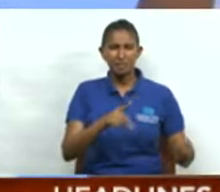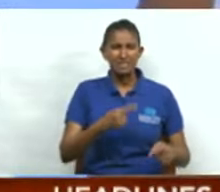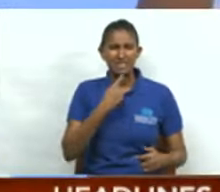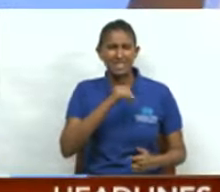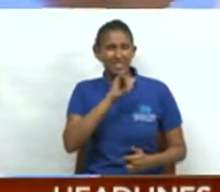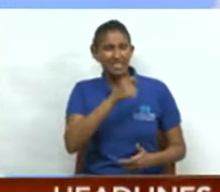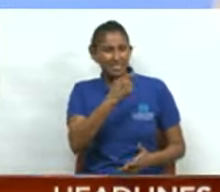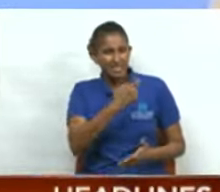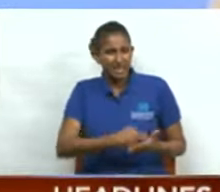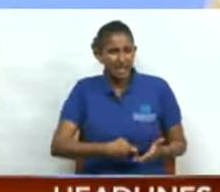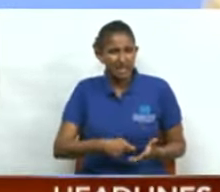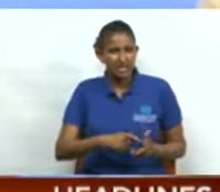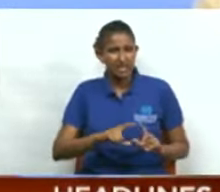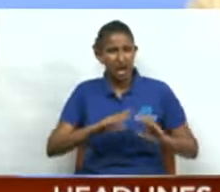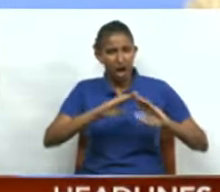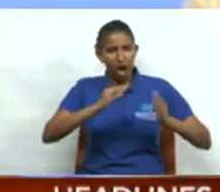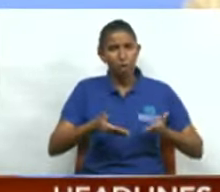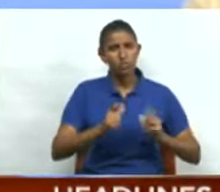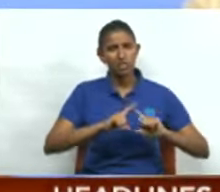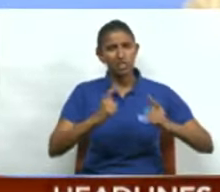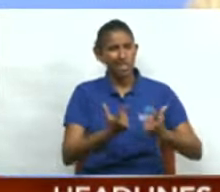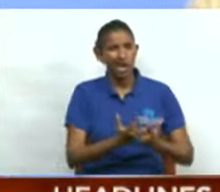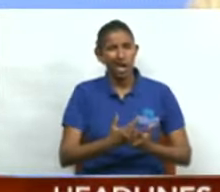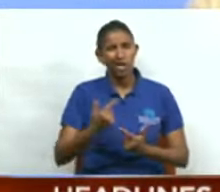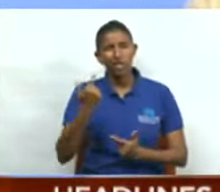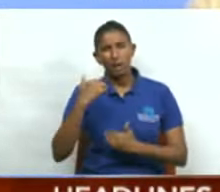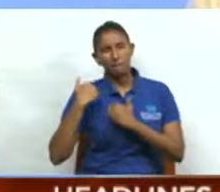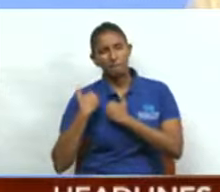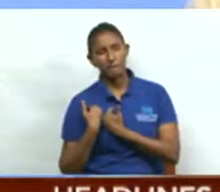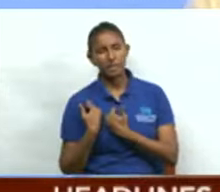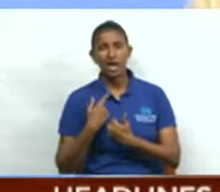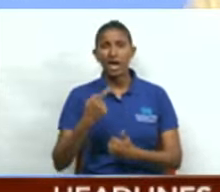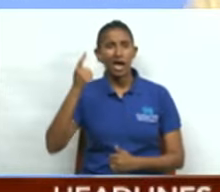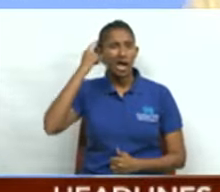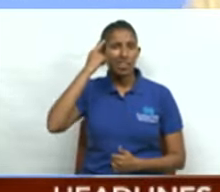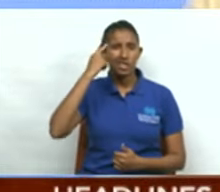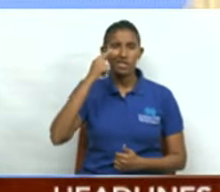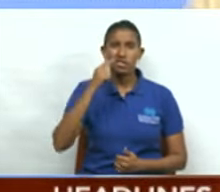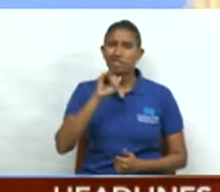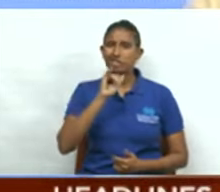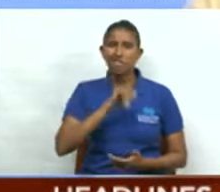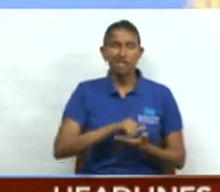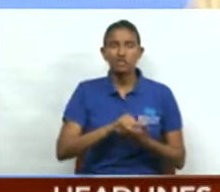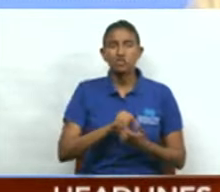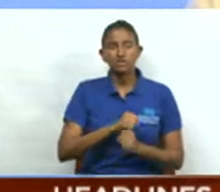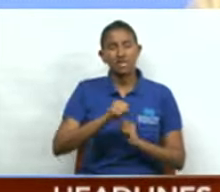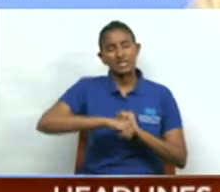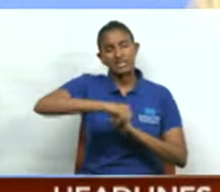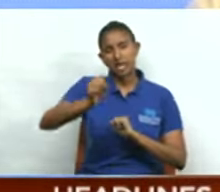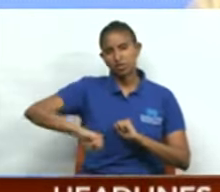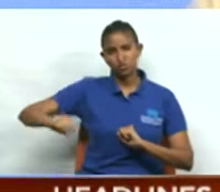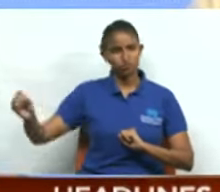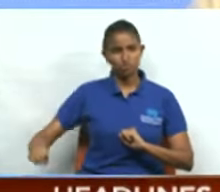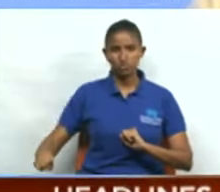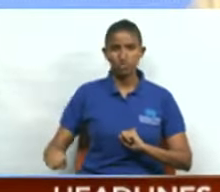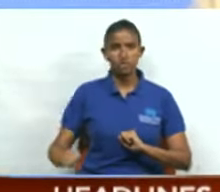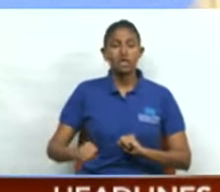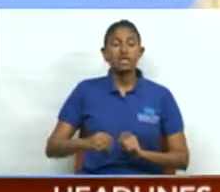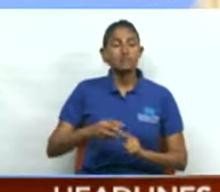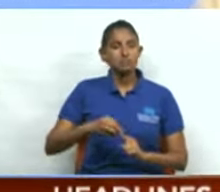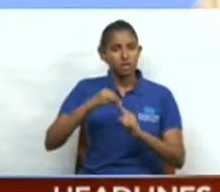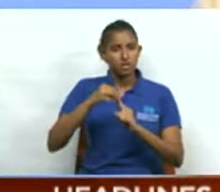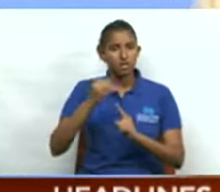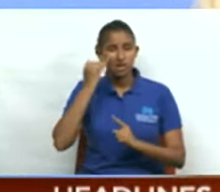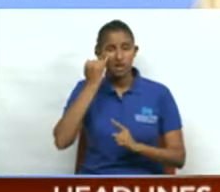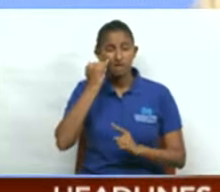I think it is a little overdone. especially if after